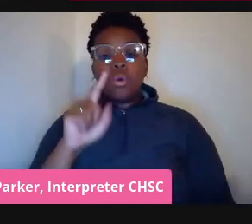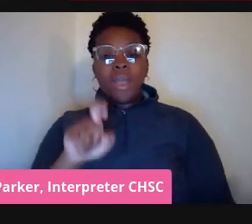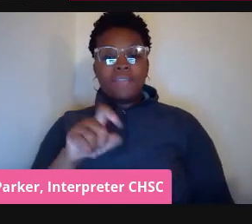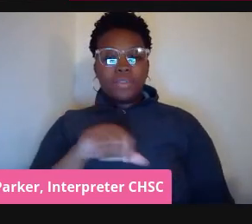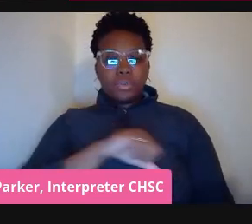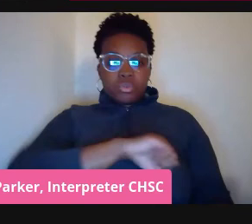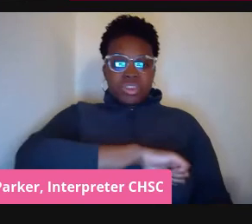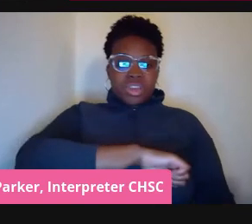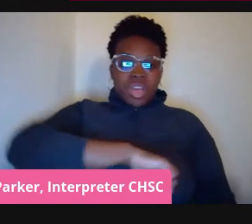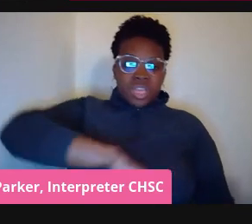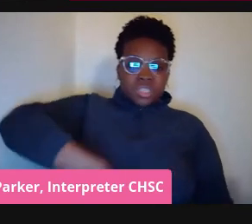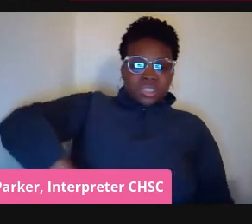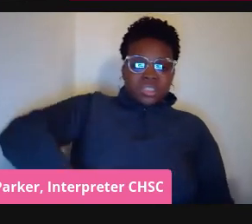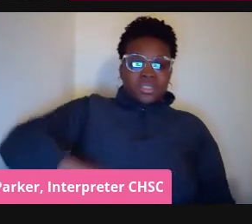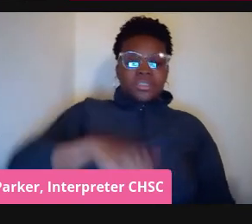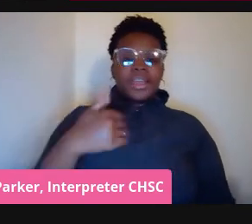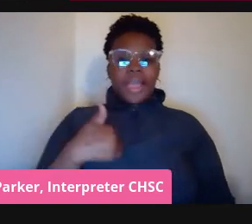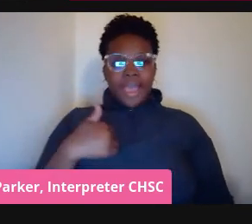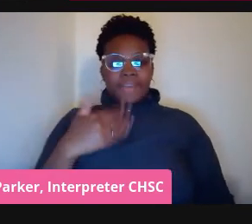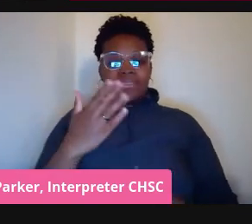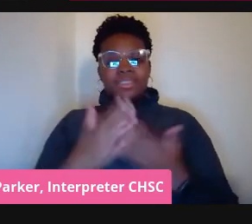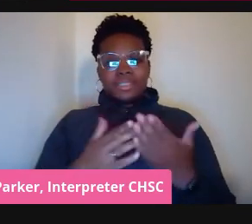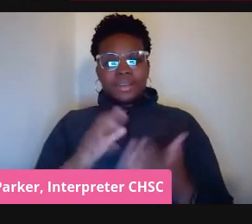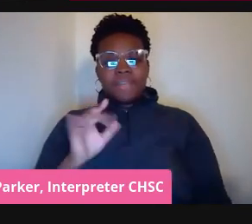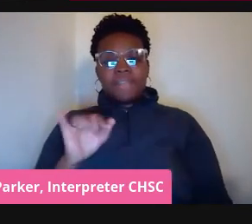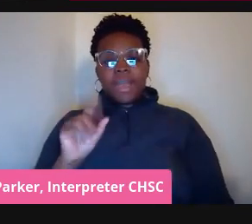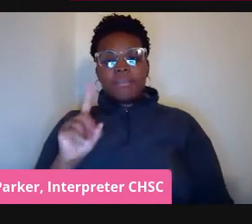region to have some fibroid relief.